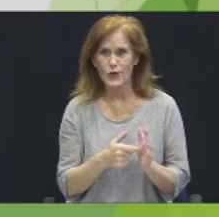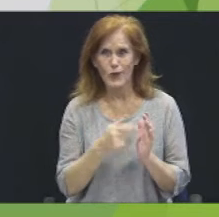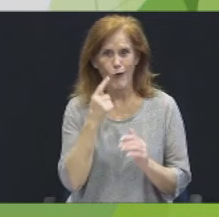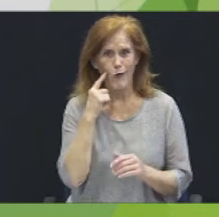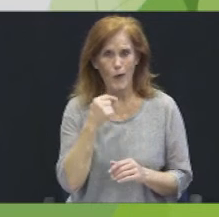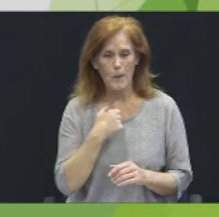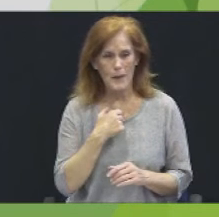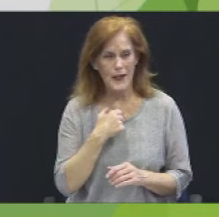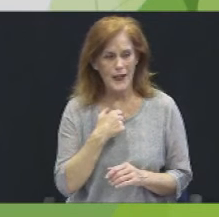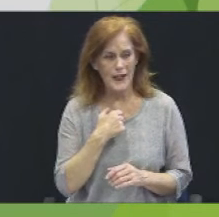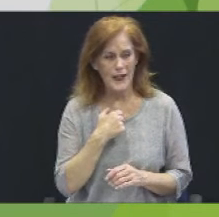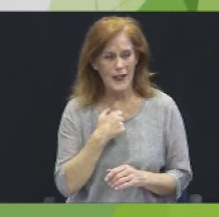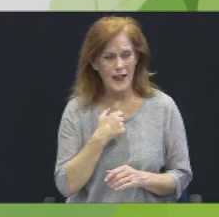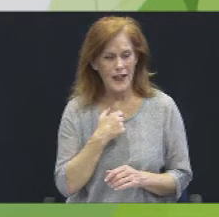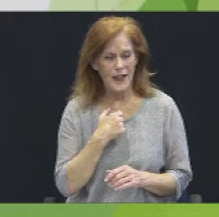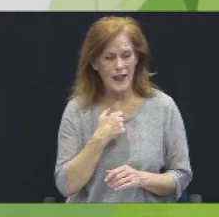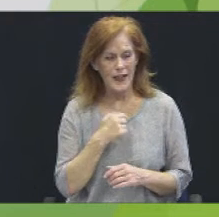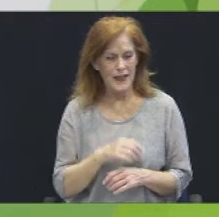because I'm